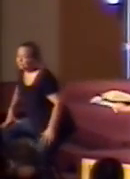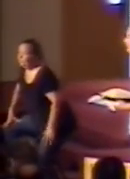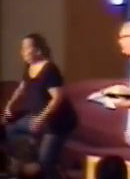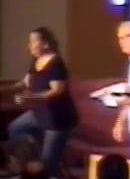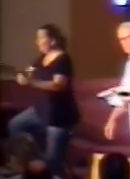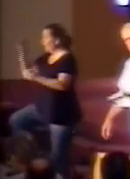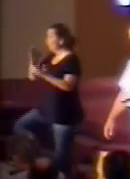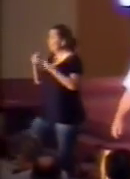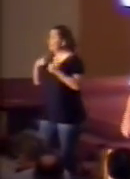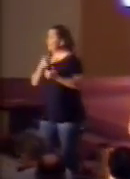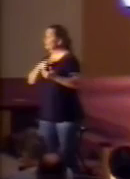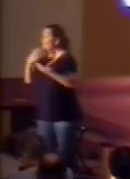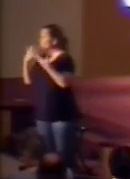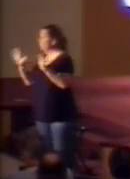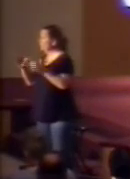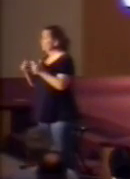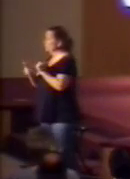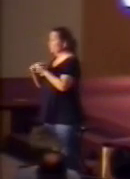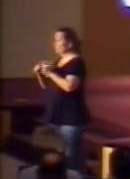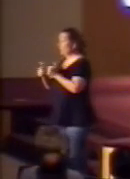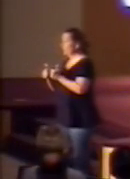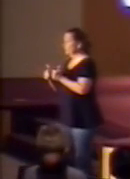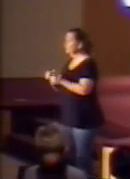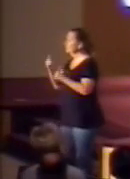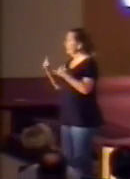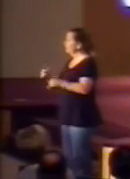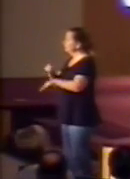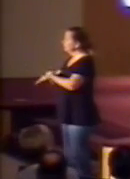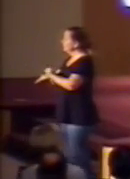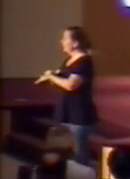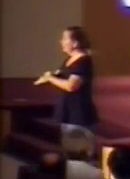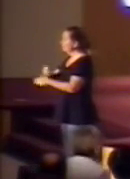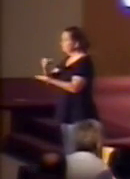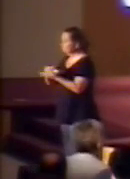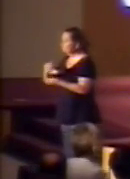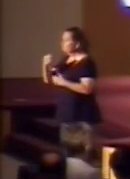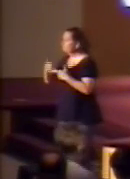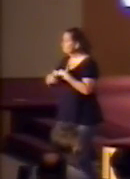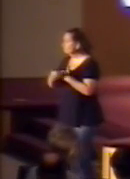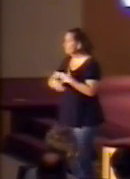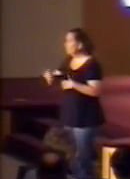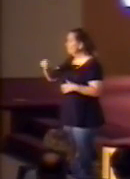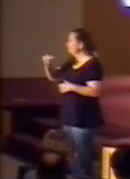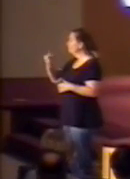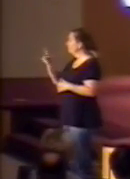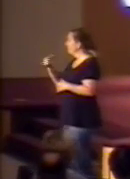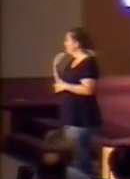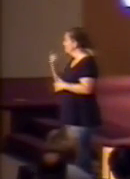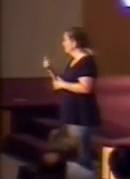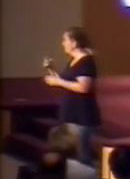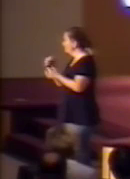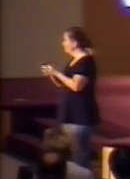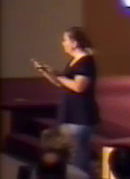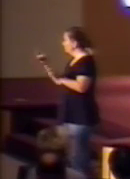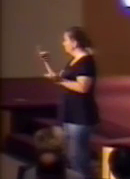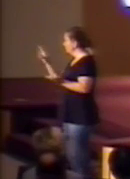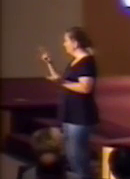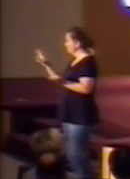He wants us to finish the race. As we come to a time of communion, listen to what Paul says in verse 17.